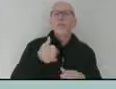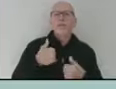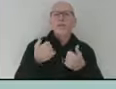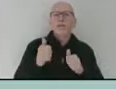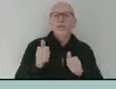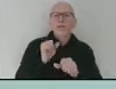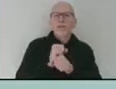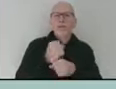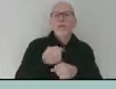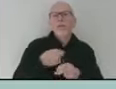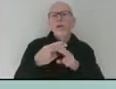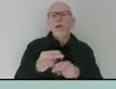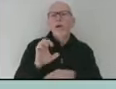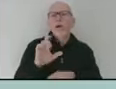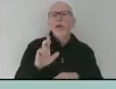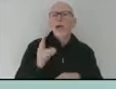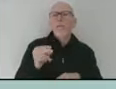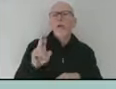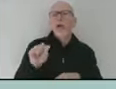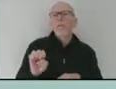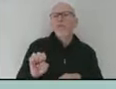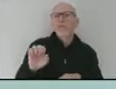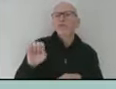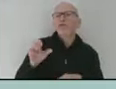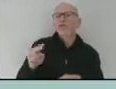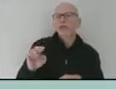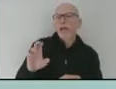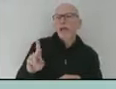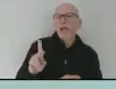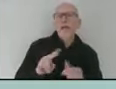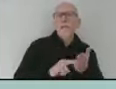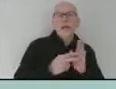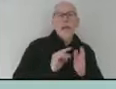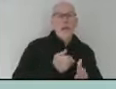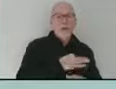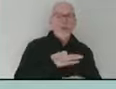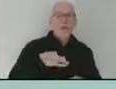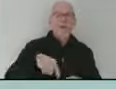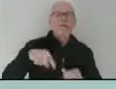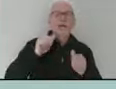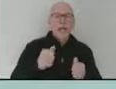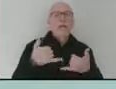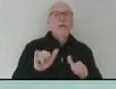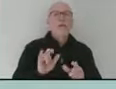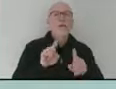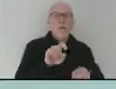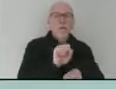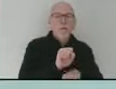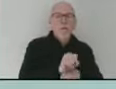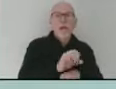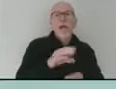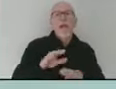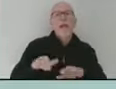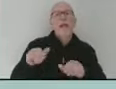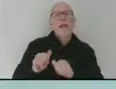create what we call a clubhouse Schneck, so that our staff can continue to come to work and our kids can virtually learn.